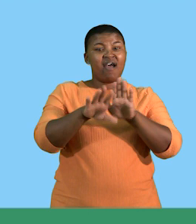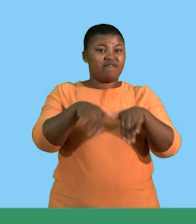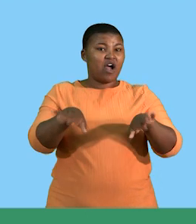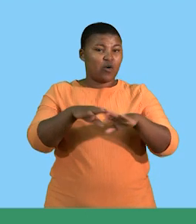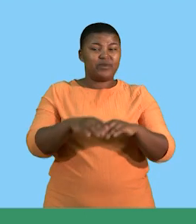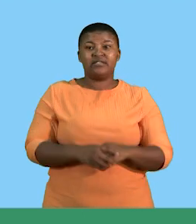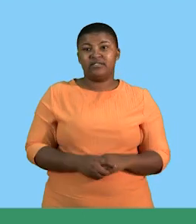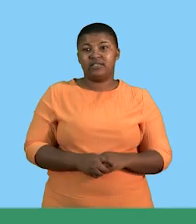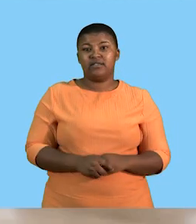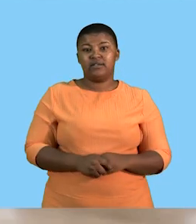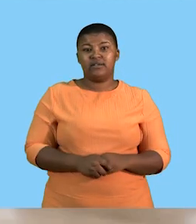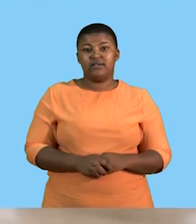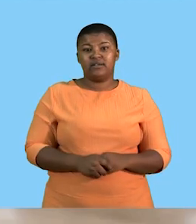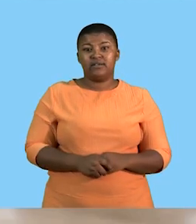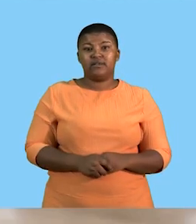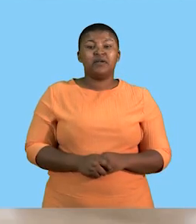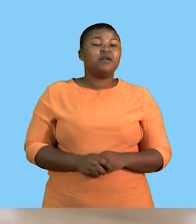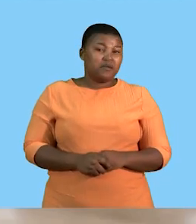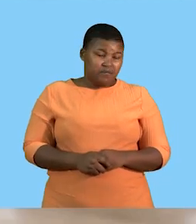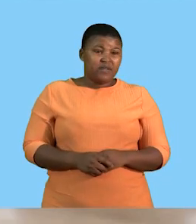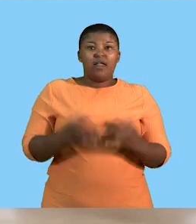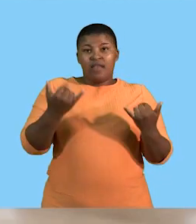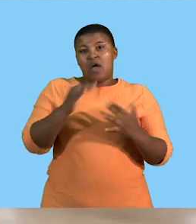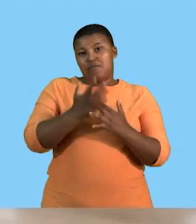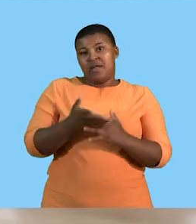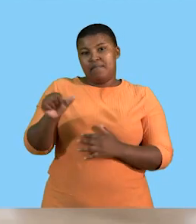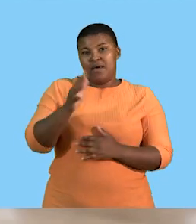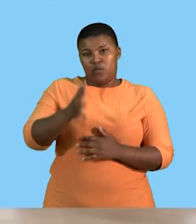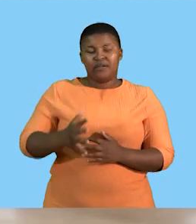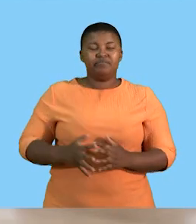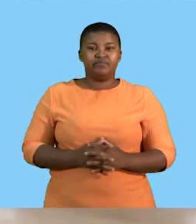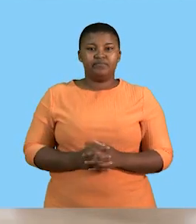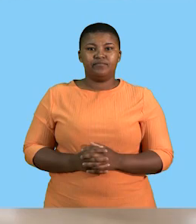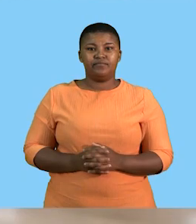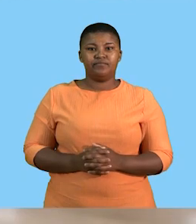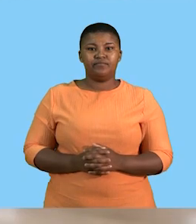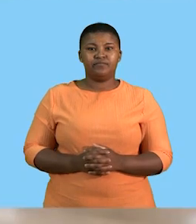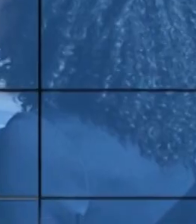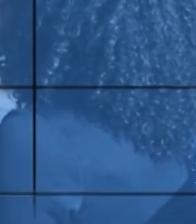have a look at the second and third one, I think it's time for a short break. I'll see you now.